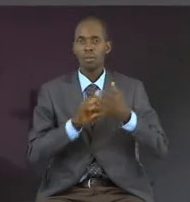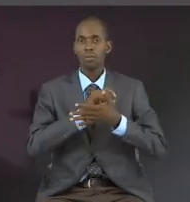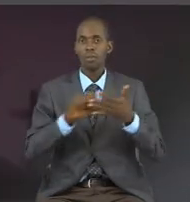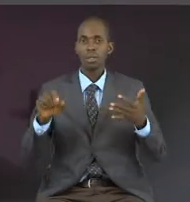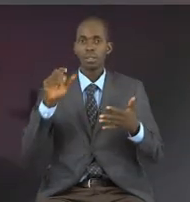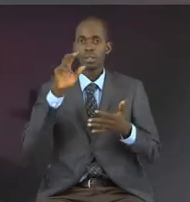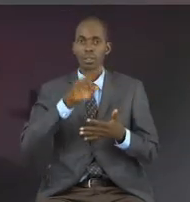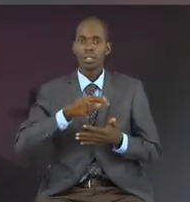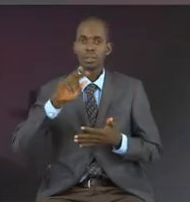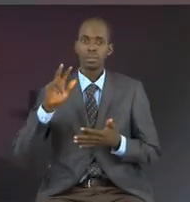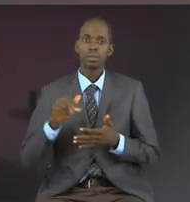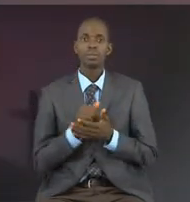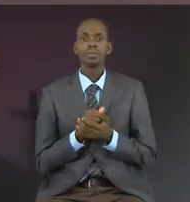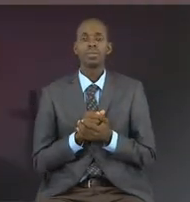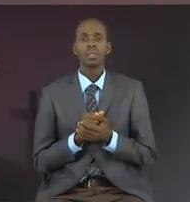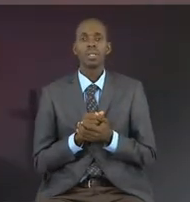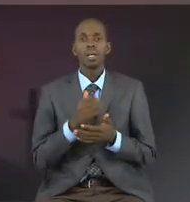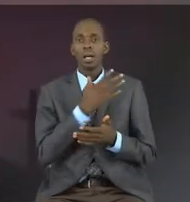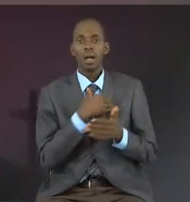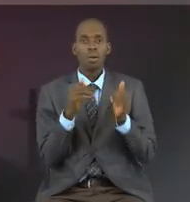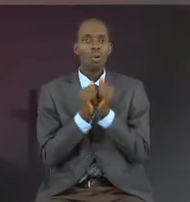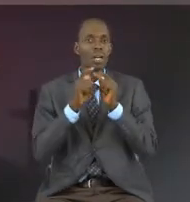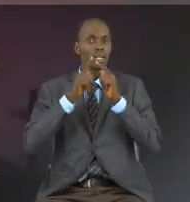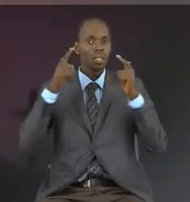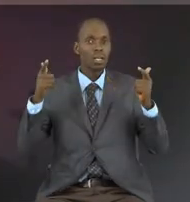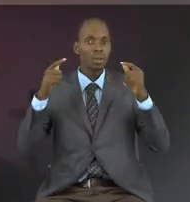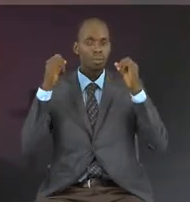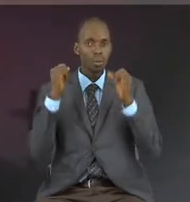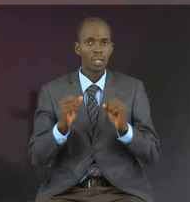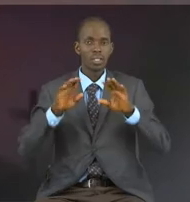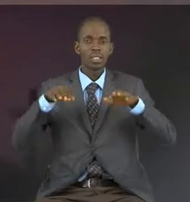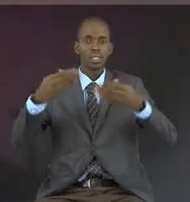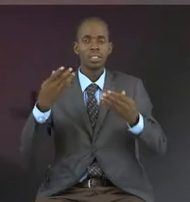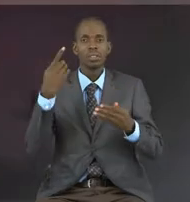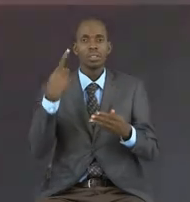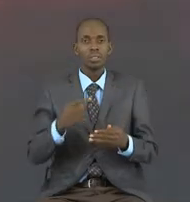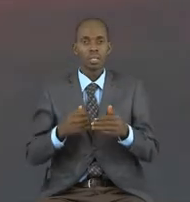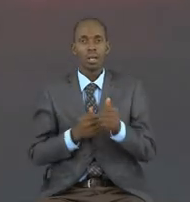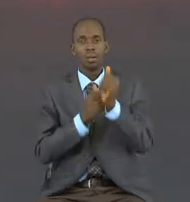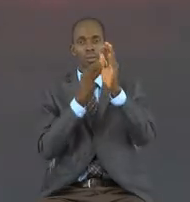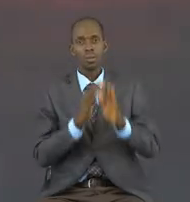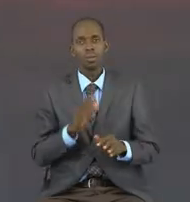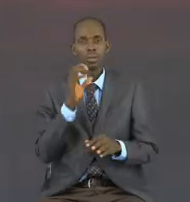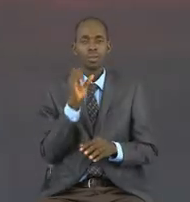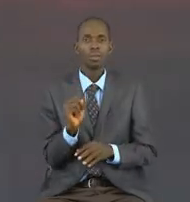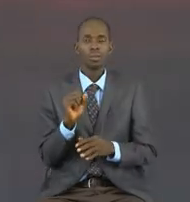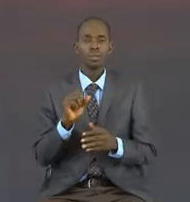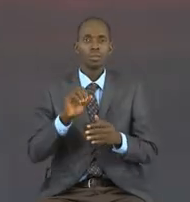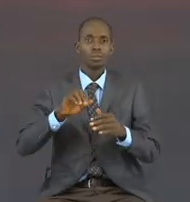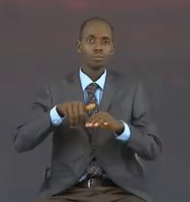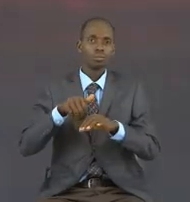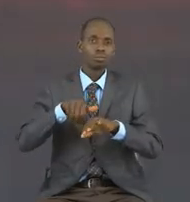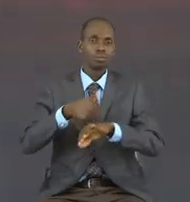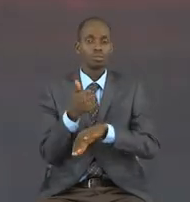says, and with great power give the apostles witness of the resurrection of the Lord